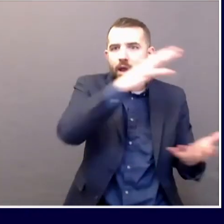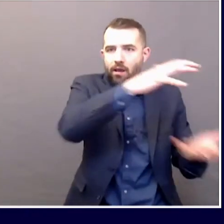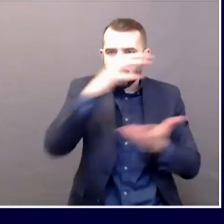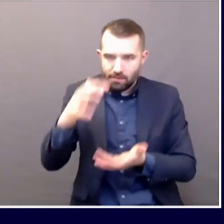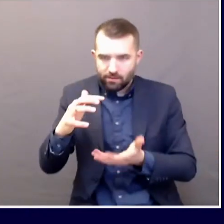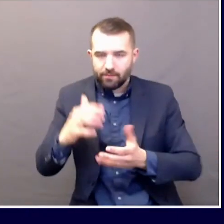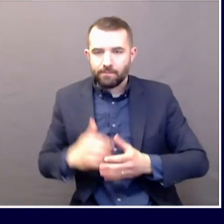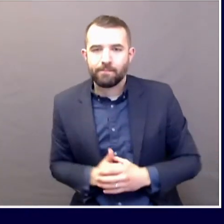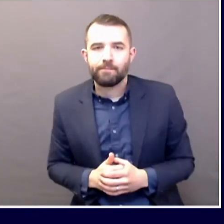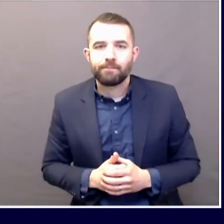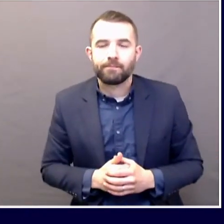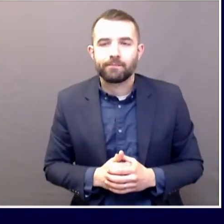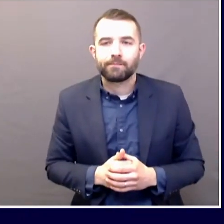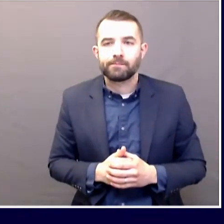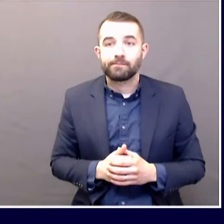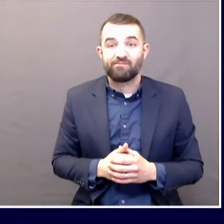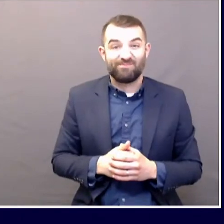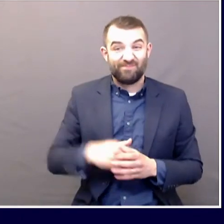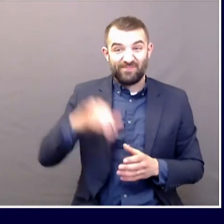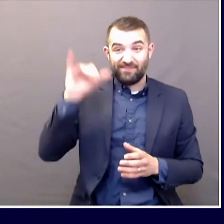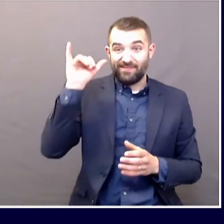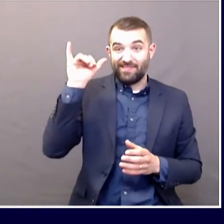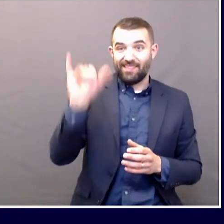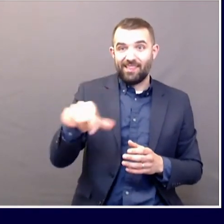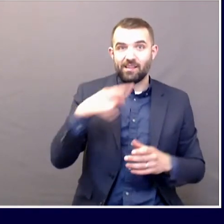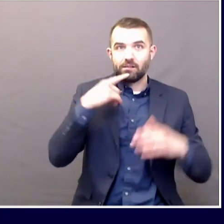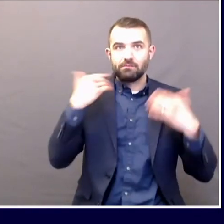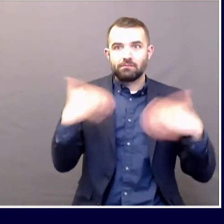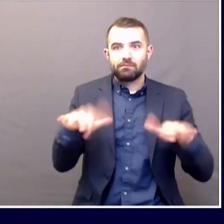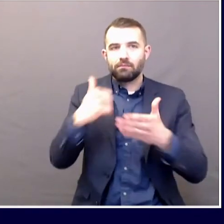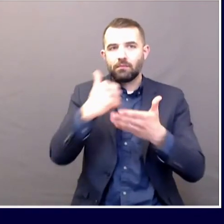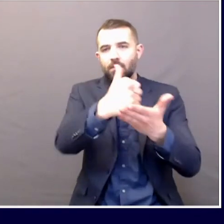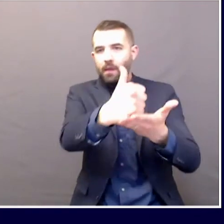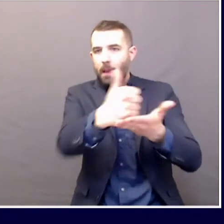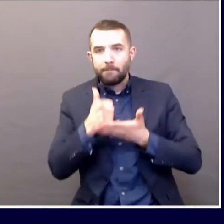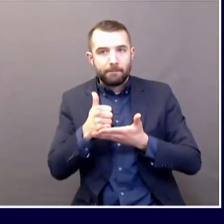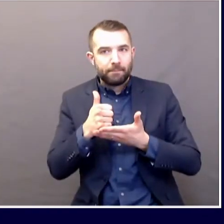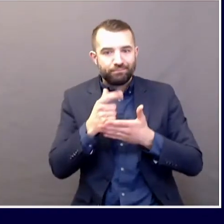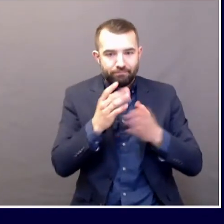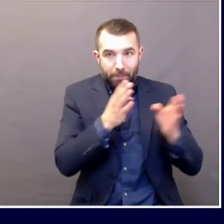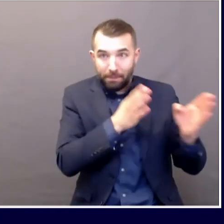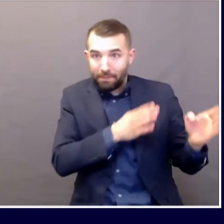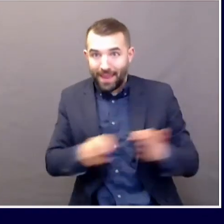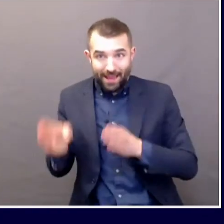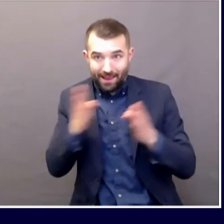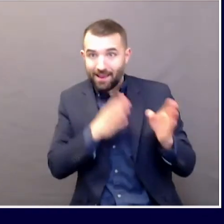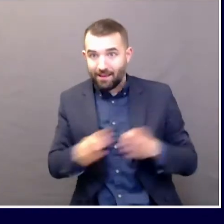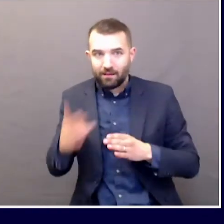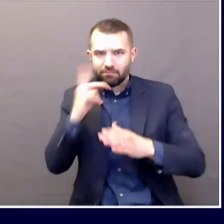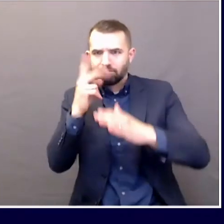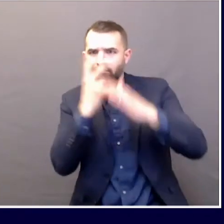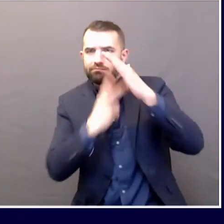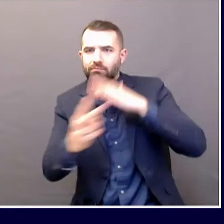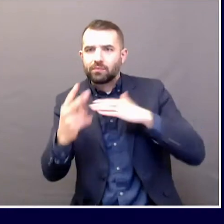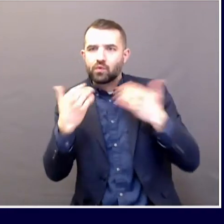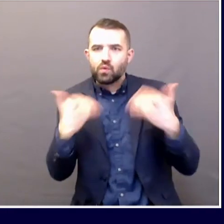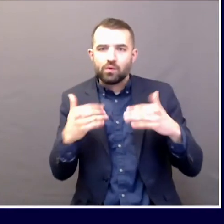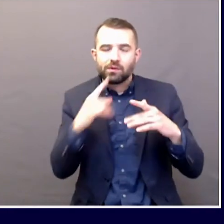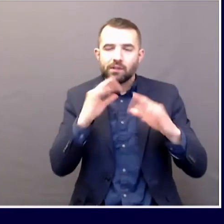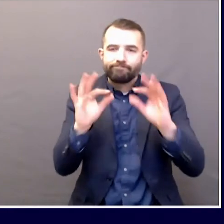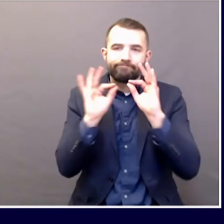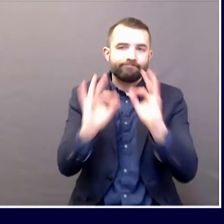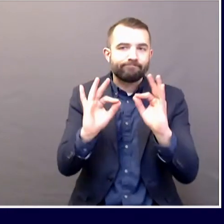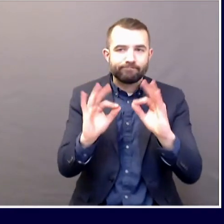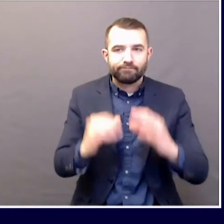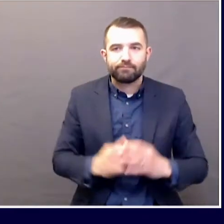outward. That, of course, greatly helps with our planning process. With all of this information on hand, expanded